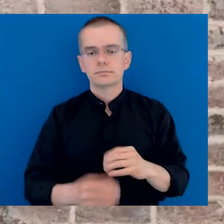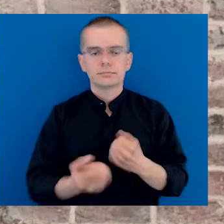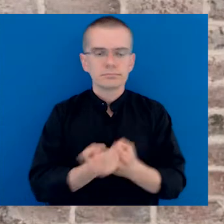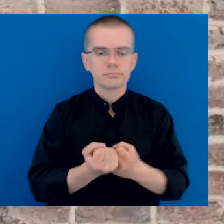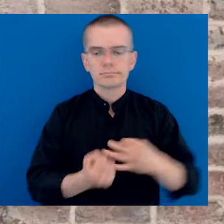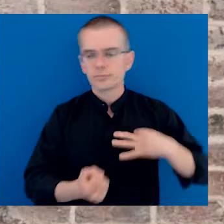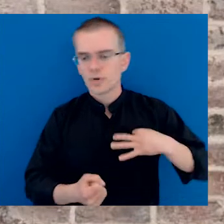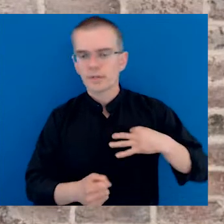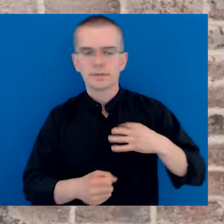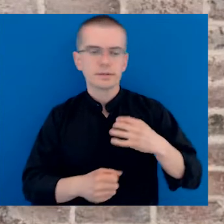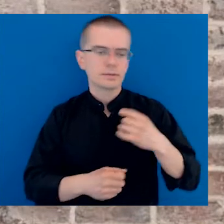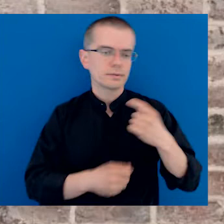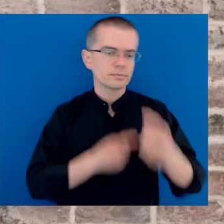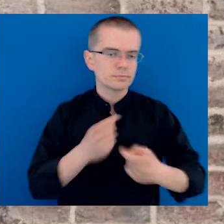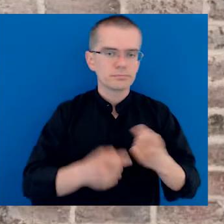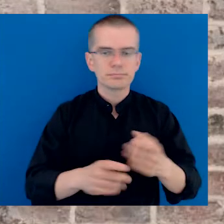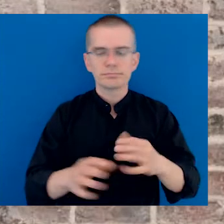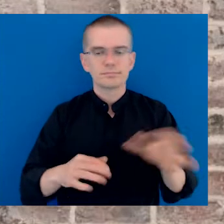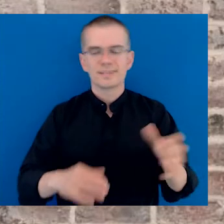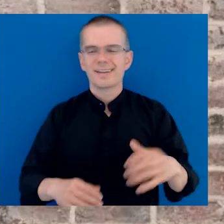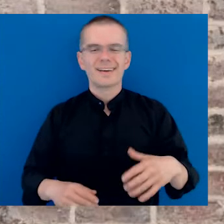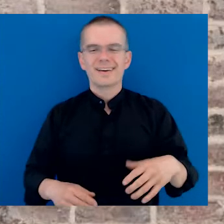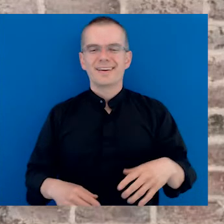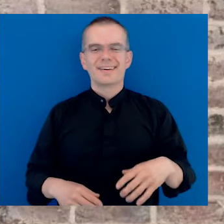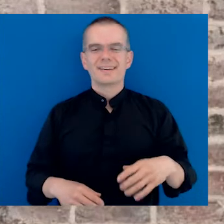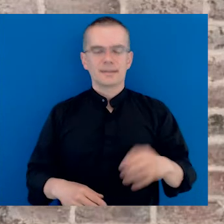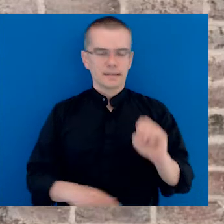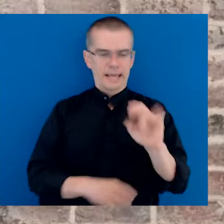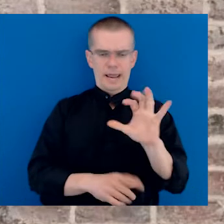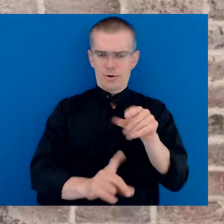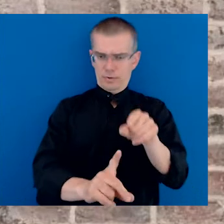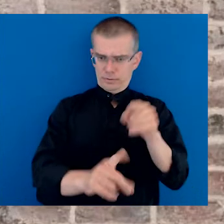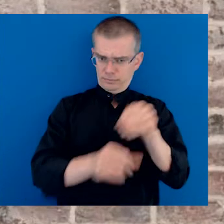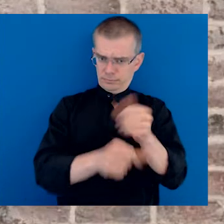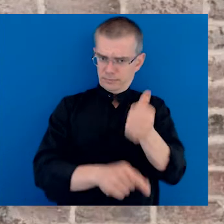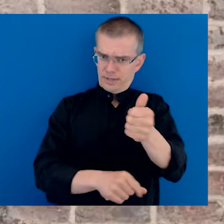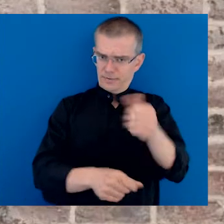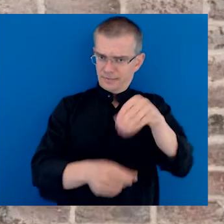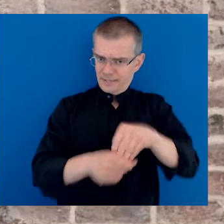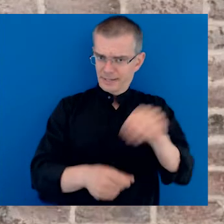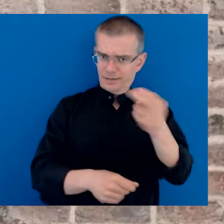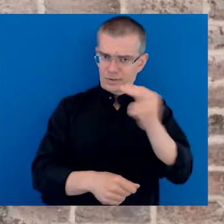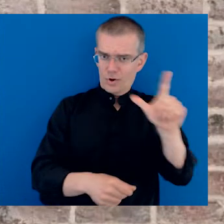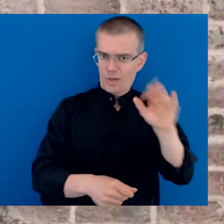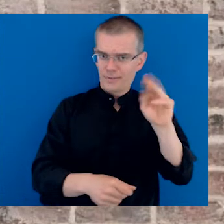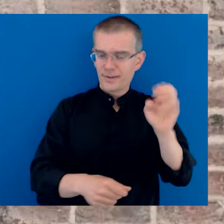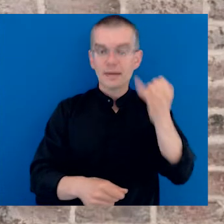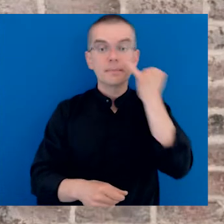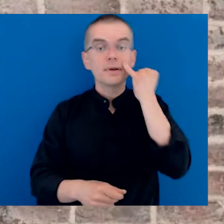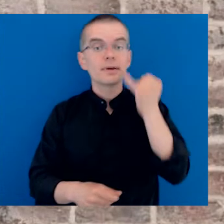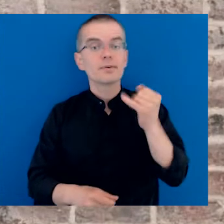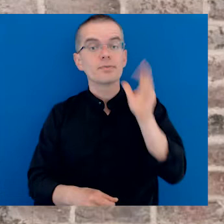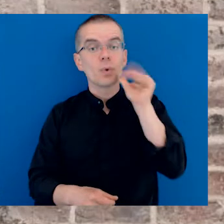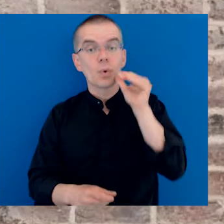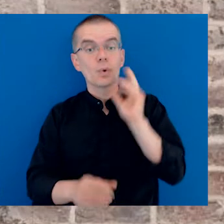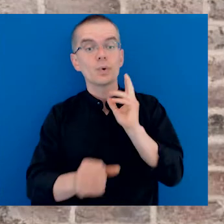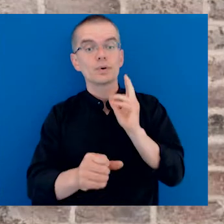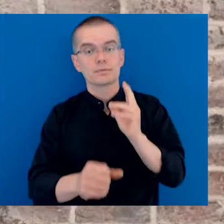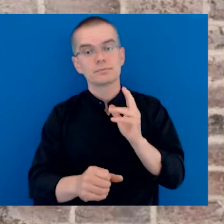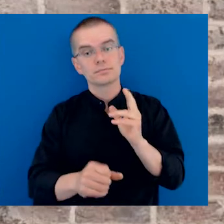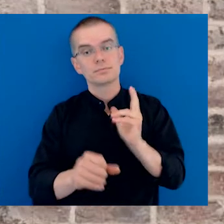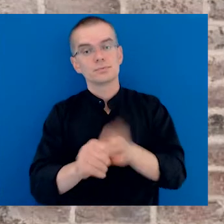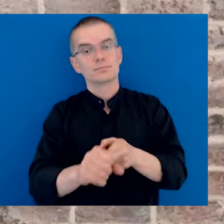that's taken into consideration. You're already in the Hall of Fame, Eric. How would you feel about William Hoy joining you there? Bring him on.